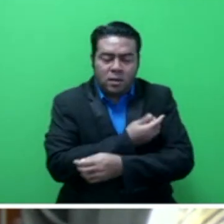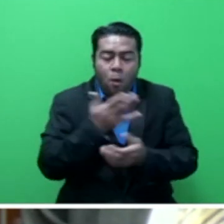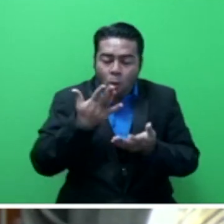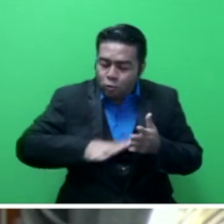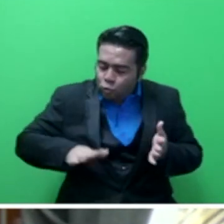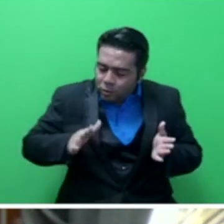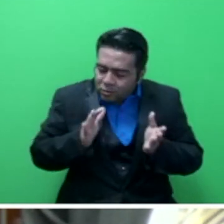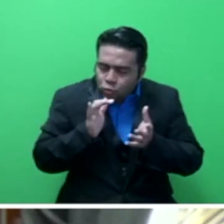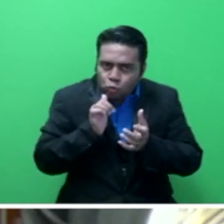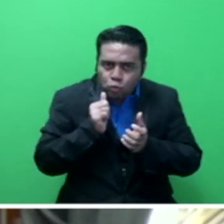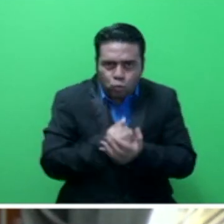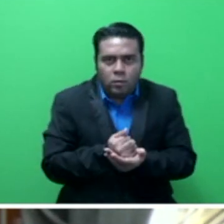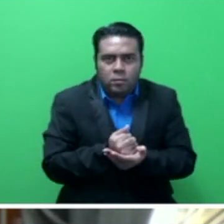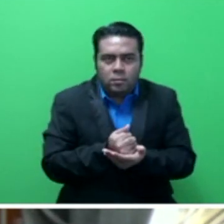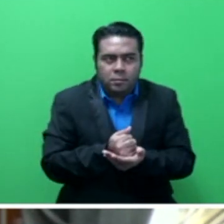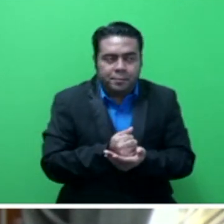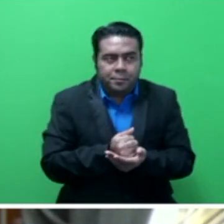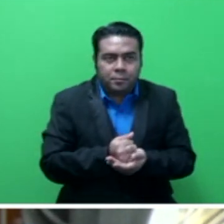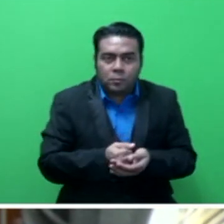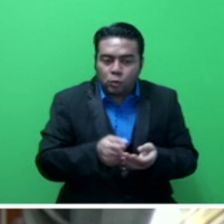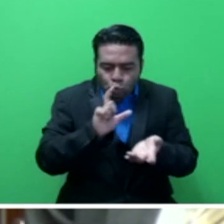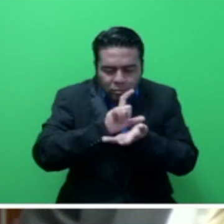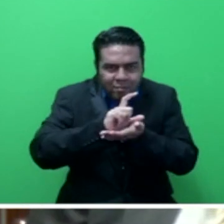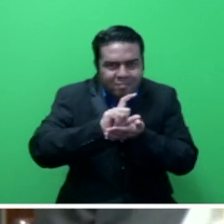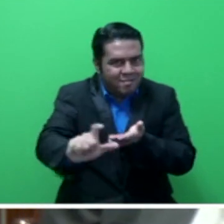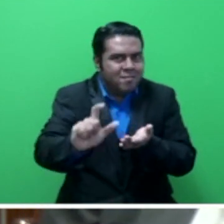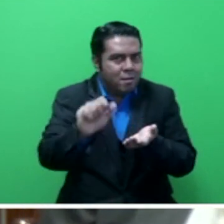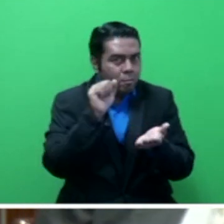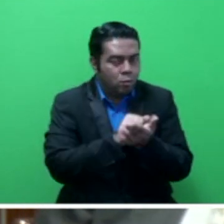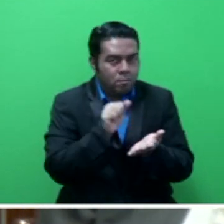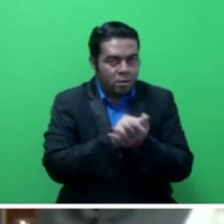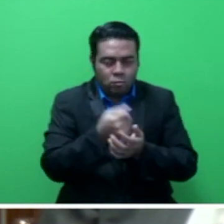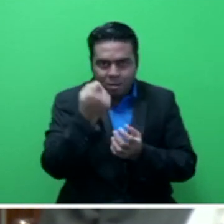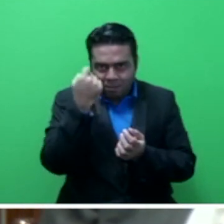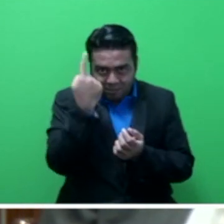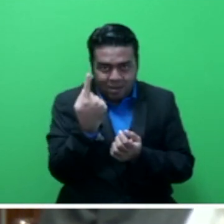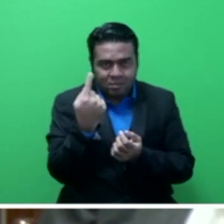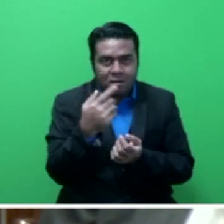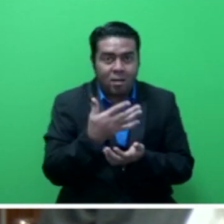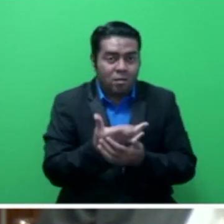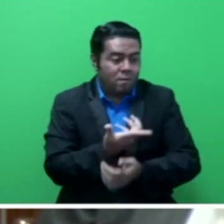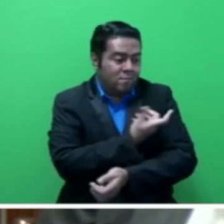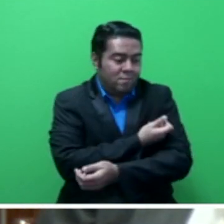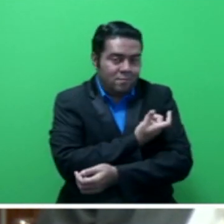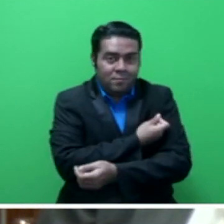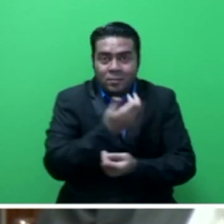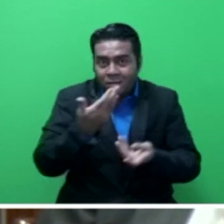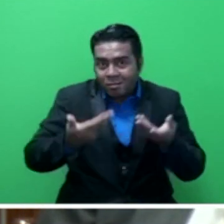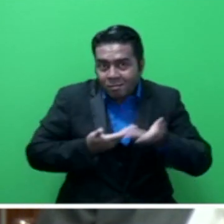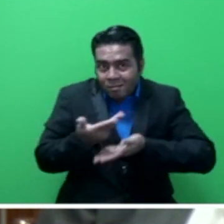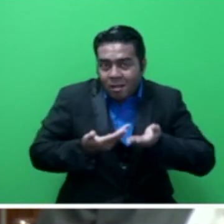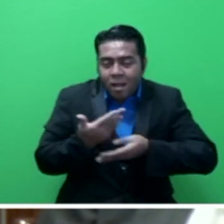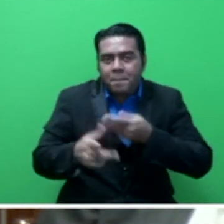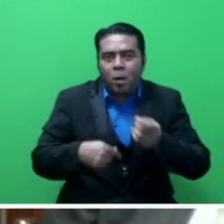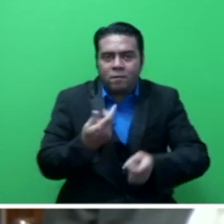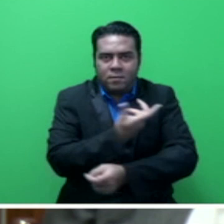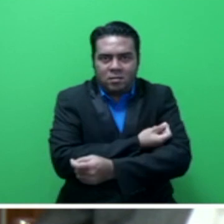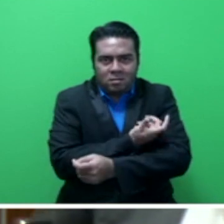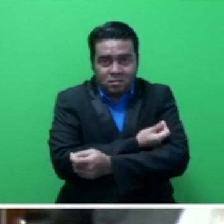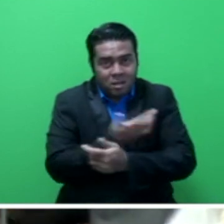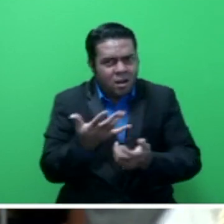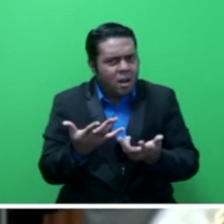the Honorable Attorney General mentioned this morning as we progress on the discussion related to vaccine and proactively planning on getting them